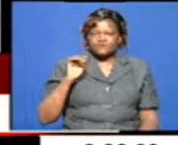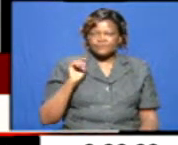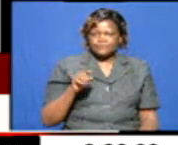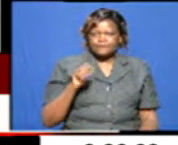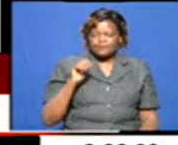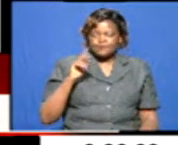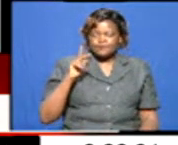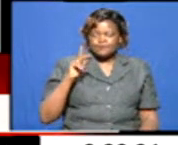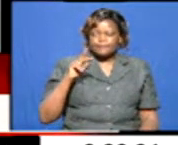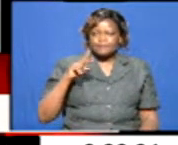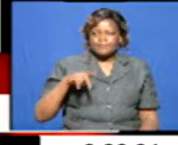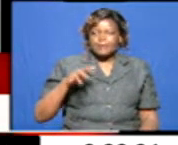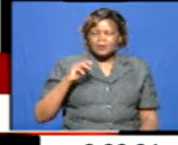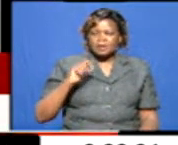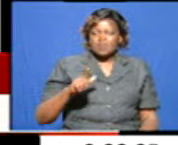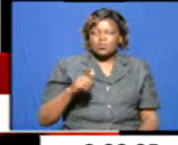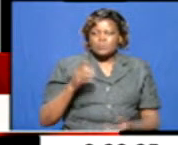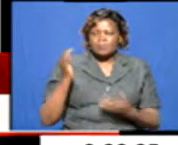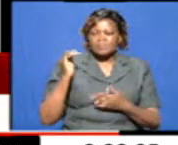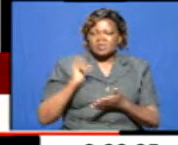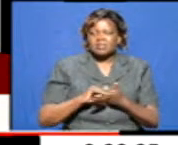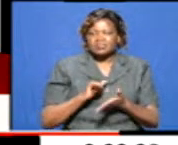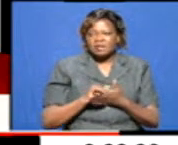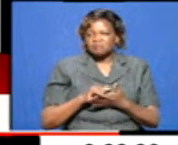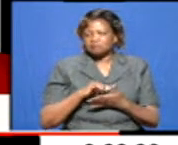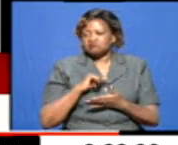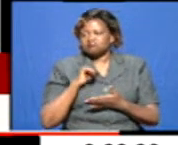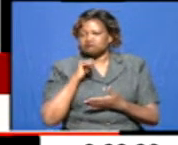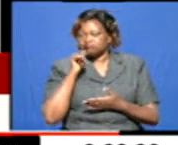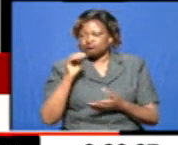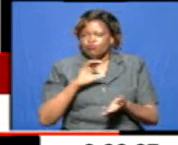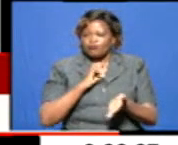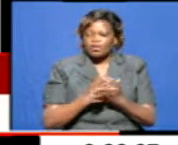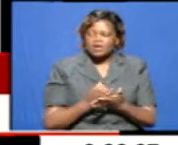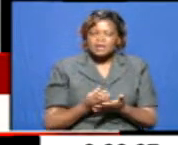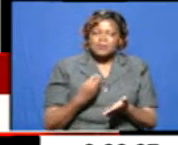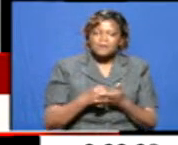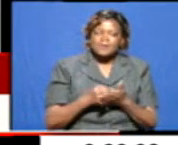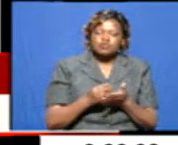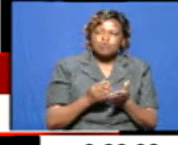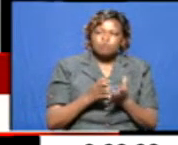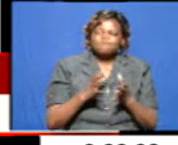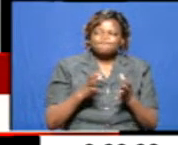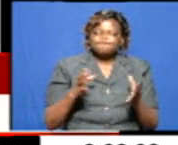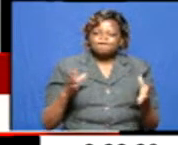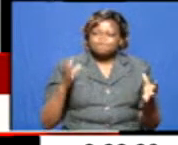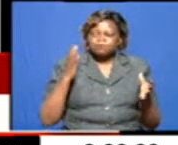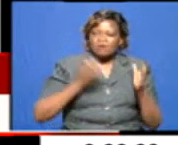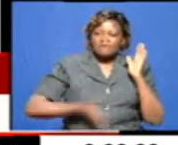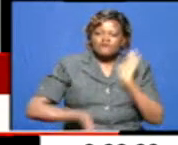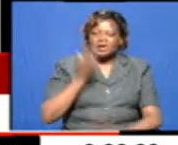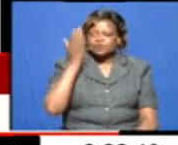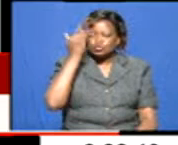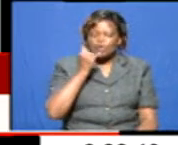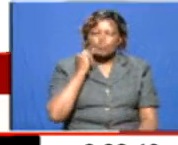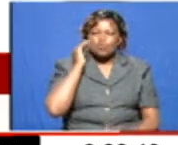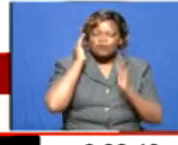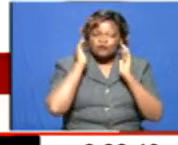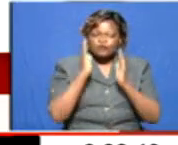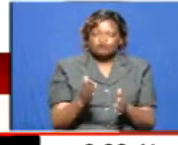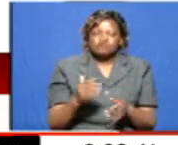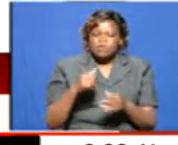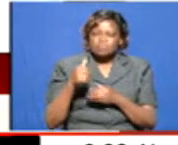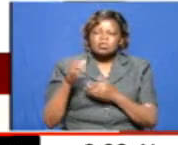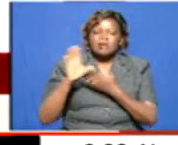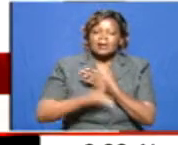we expect non-funded income to even grow faster because we are focusing on cross-border trade.